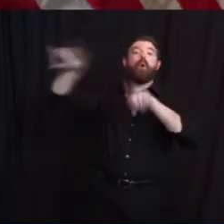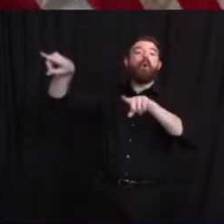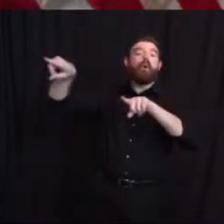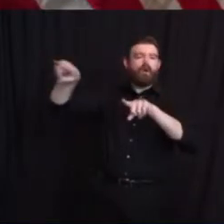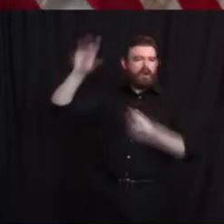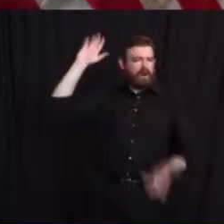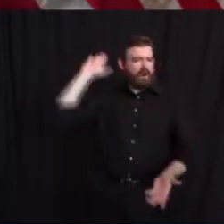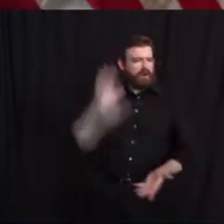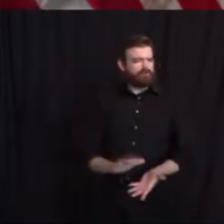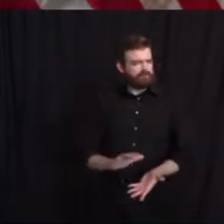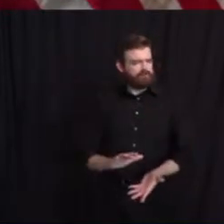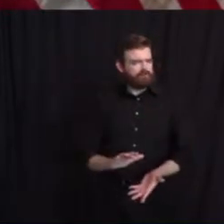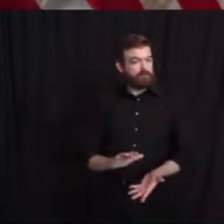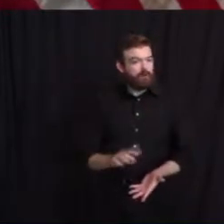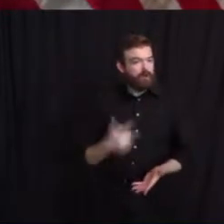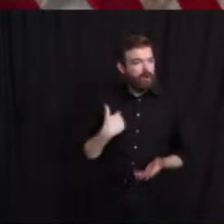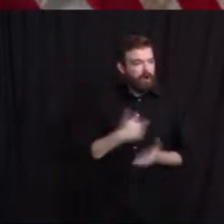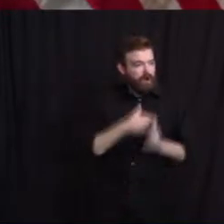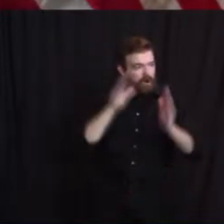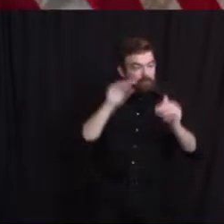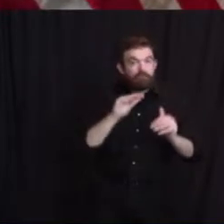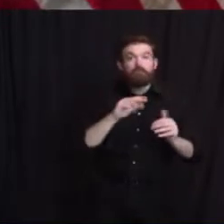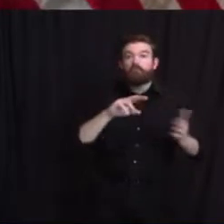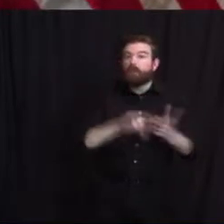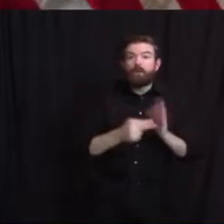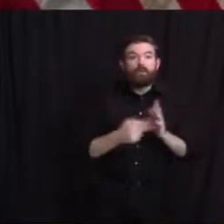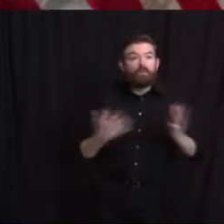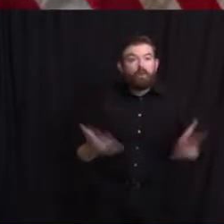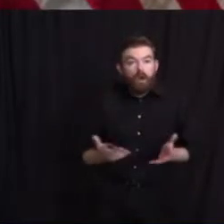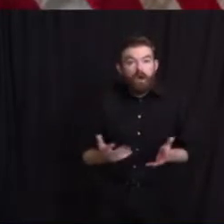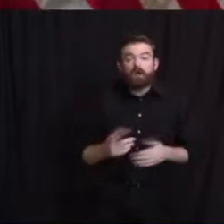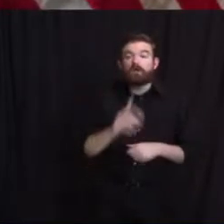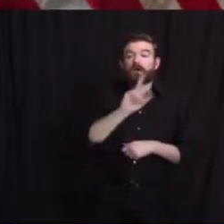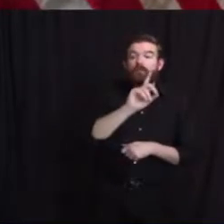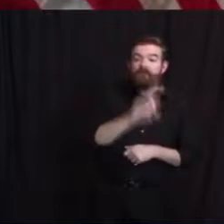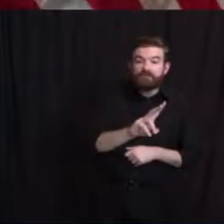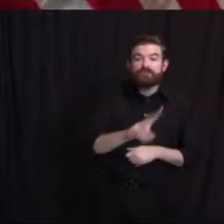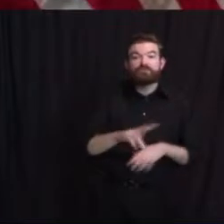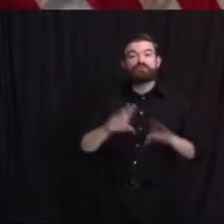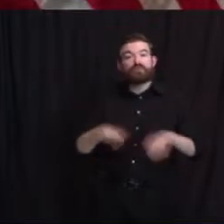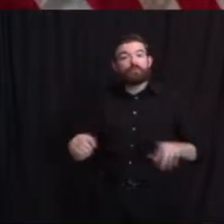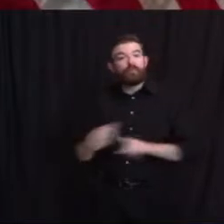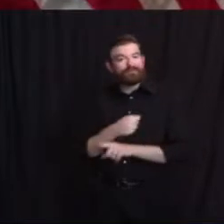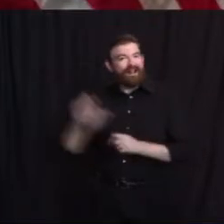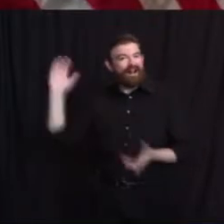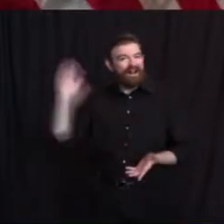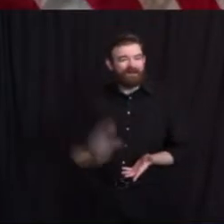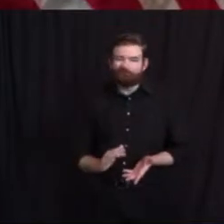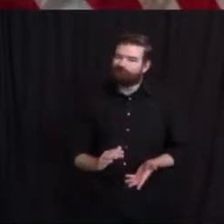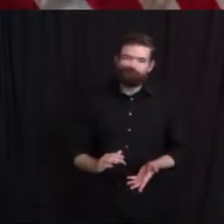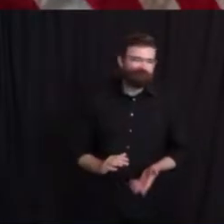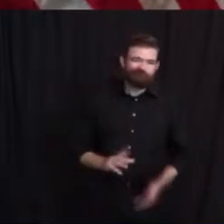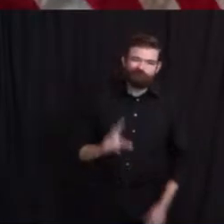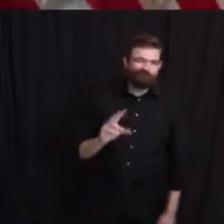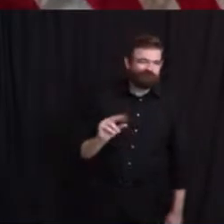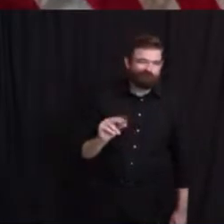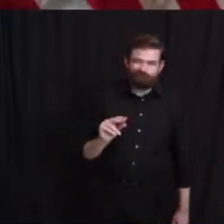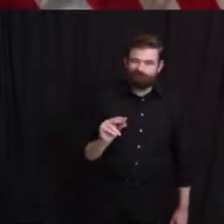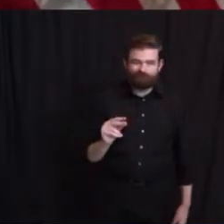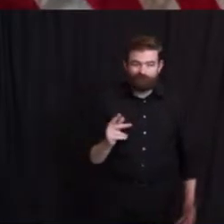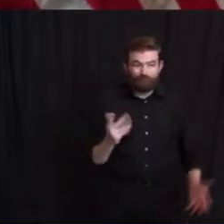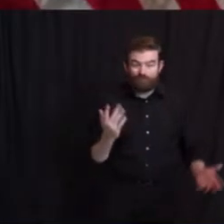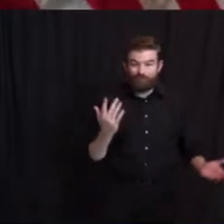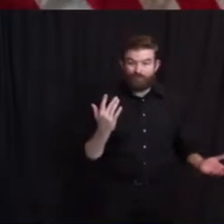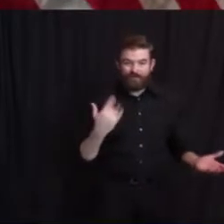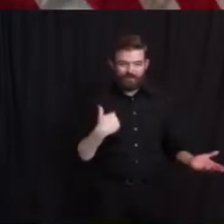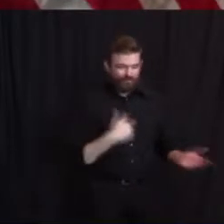in fact, it was because kids were less in touch with police officers, Pat, or coaches, or teachers, or school nurses. A lot of